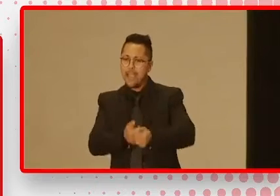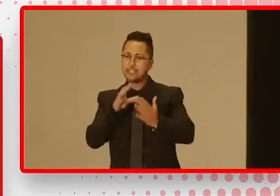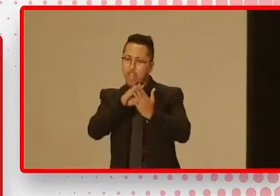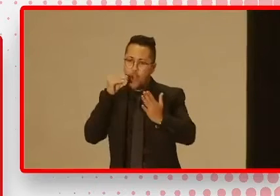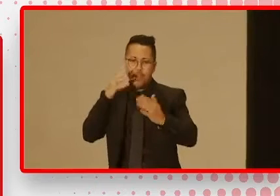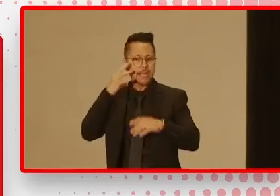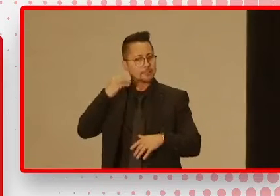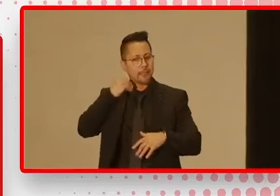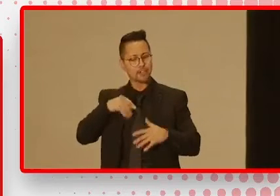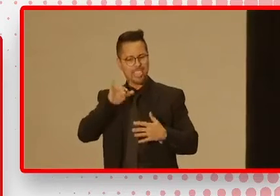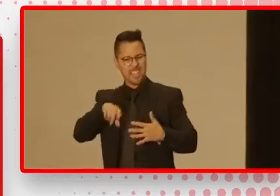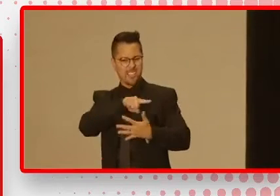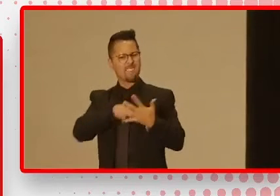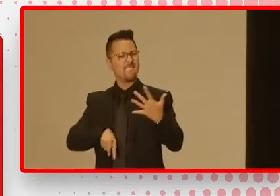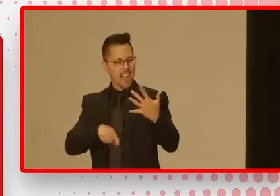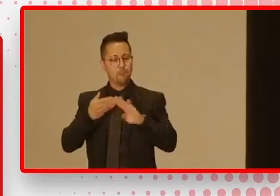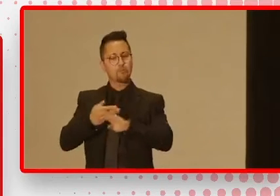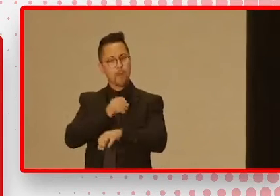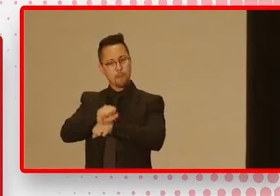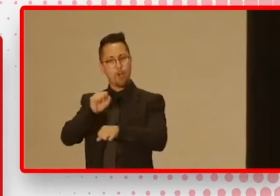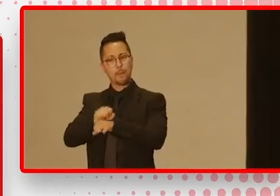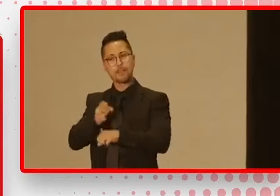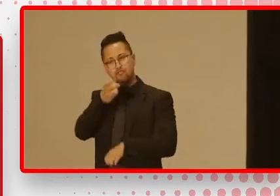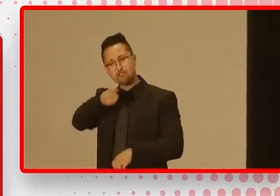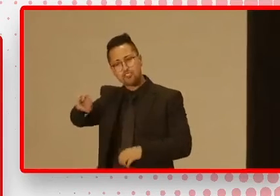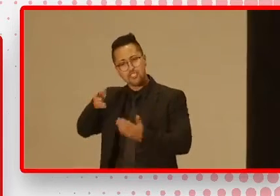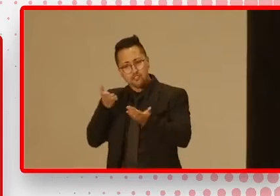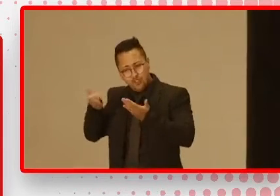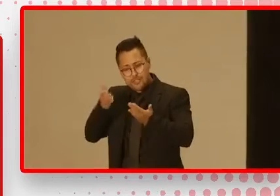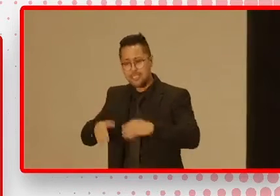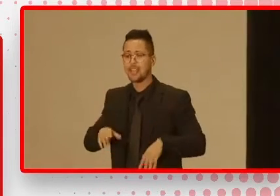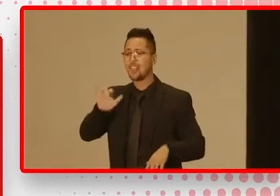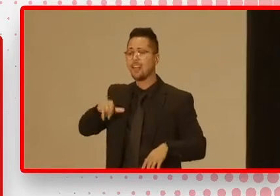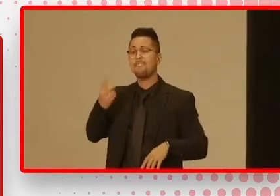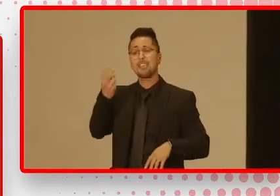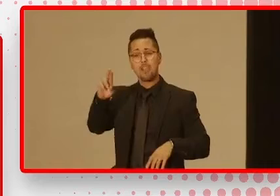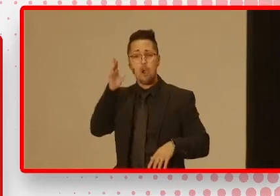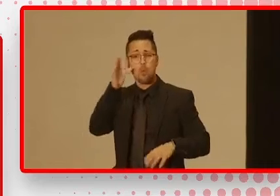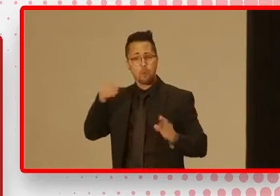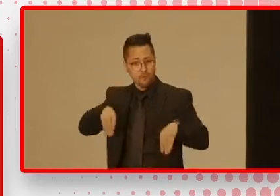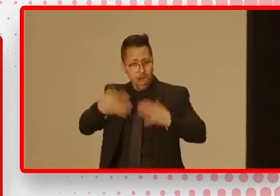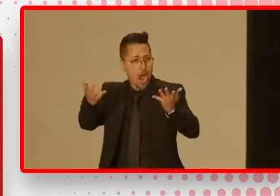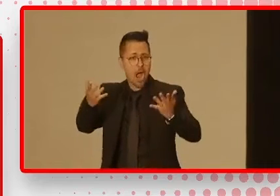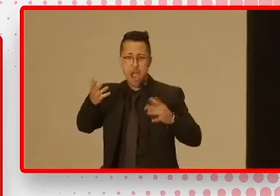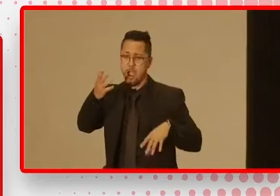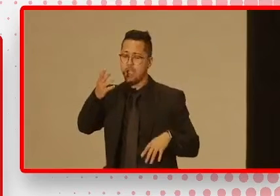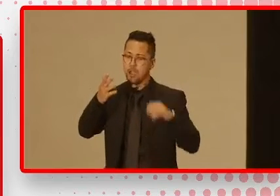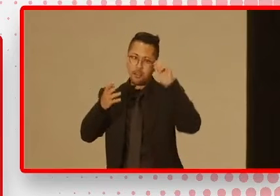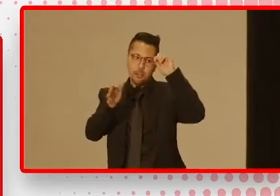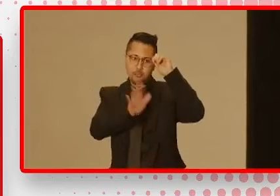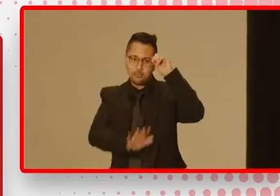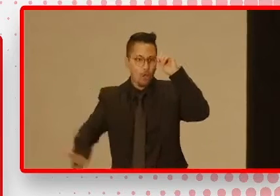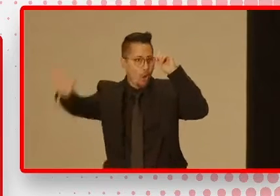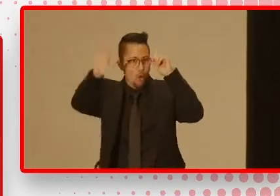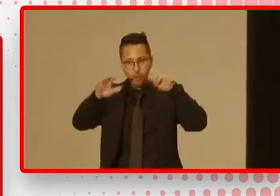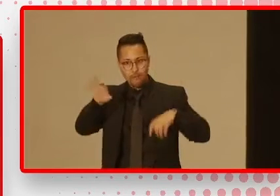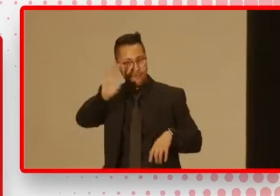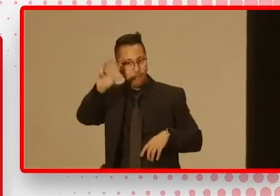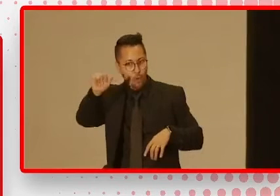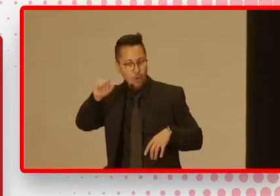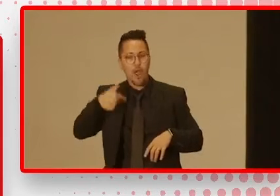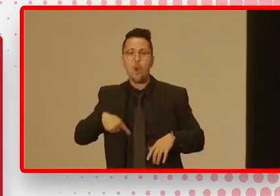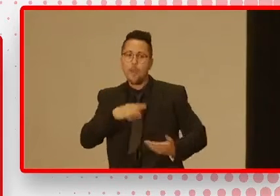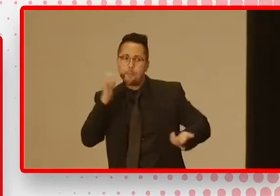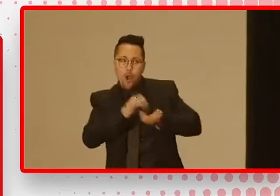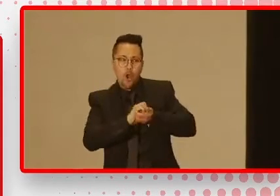are the 5 pre-employment transition services that VR is providing across Florida, and we are partnering with